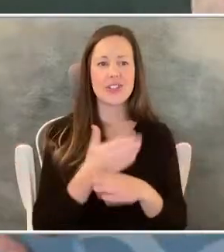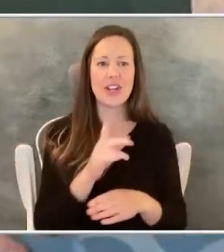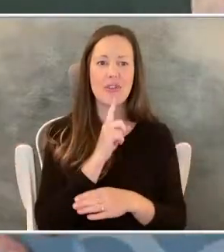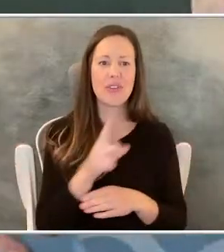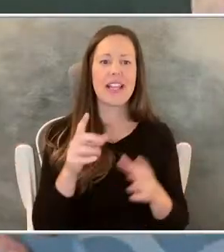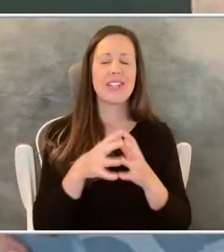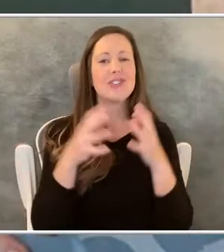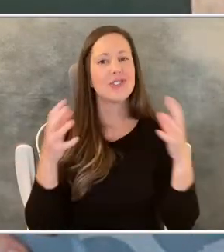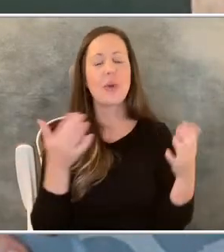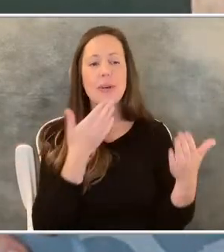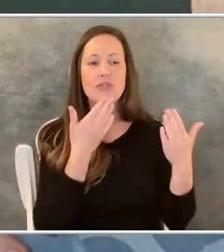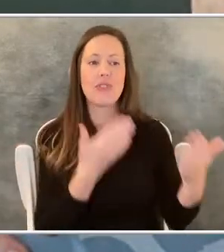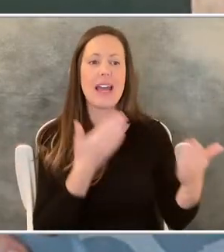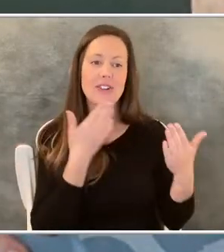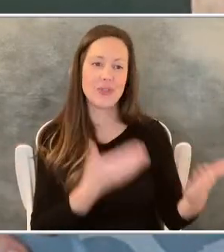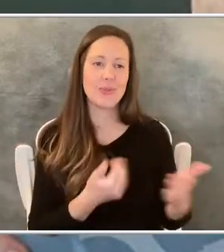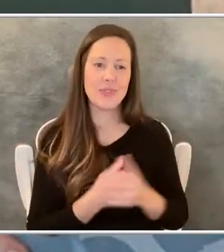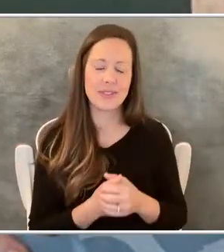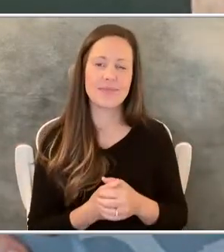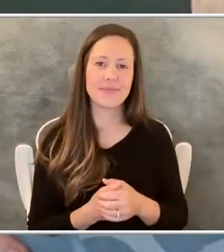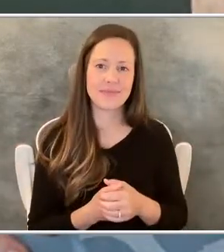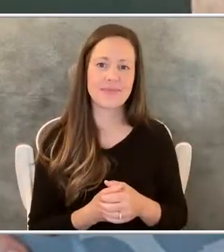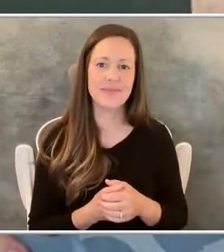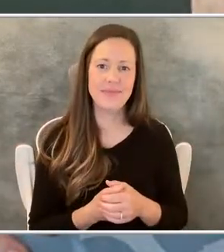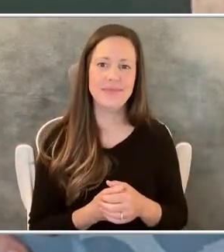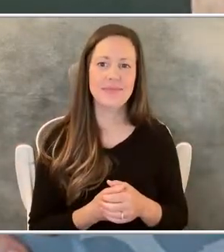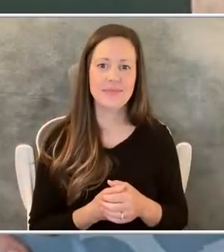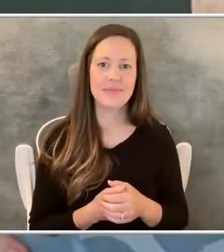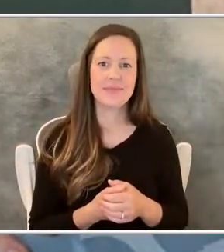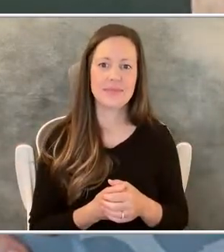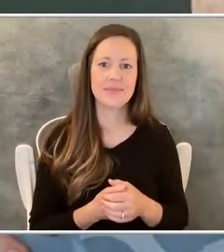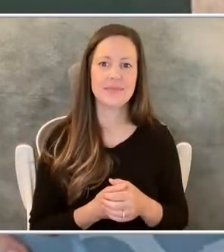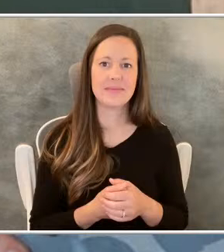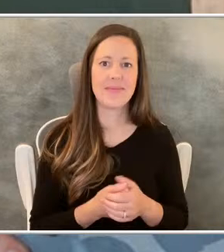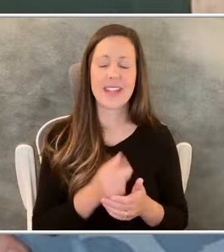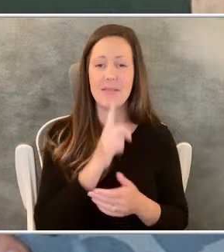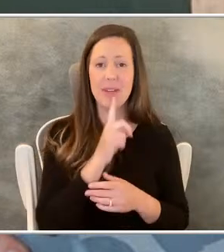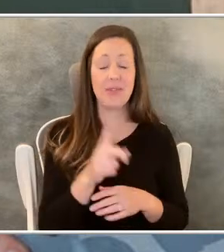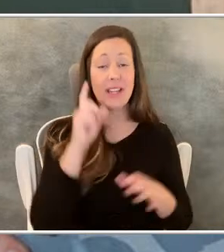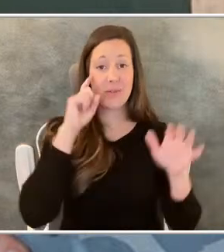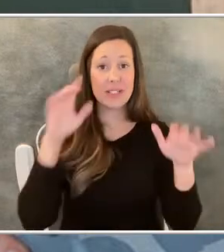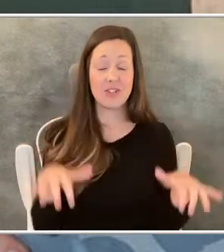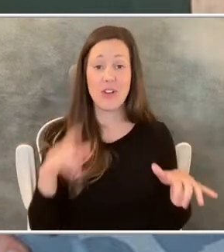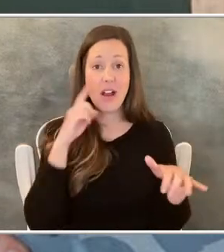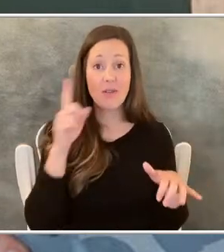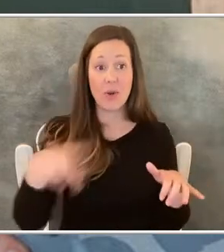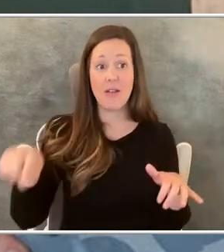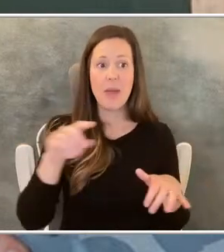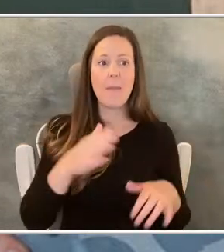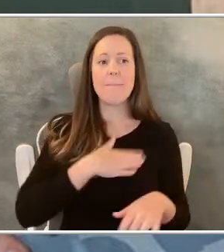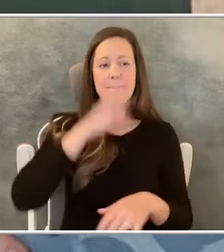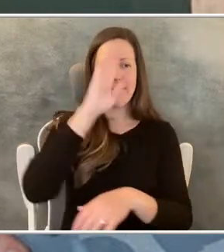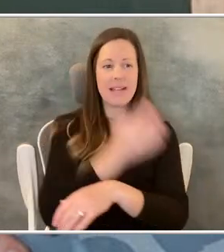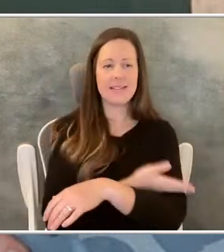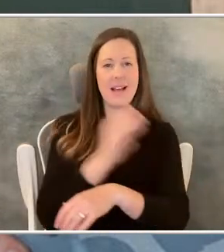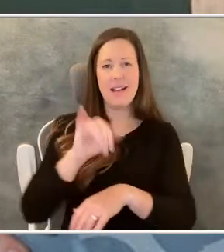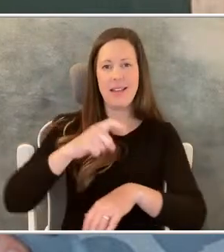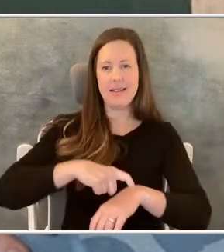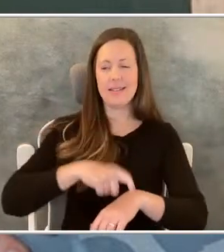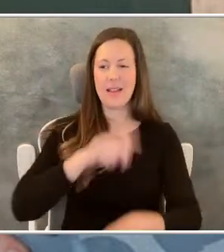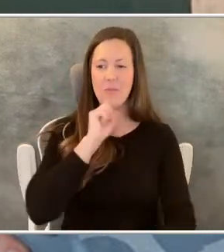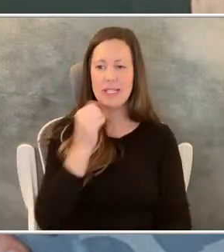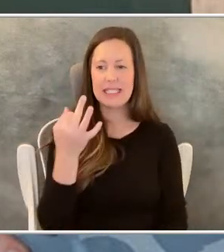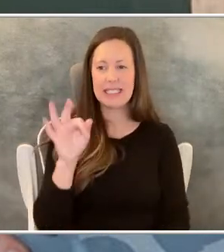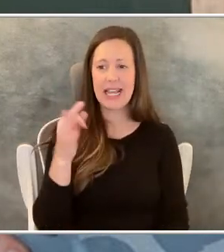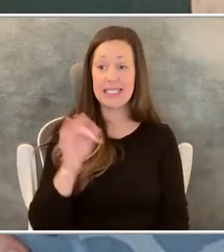gratitude. I mean, it was a shock, of course, to all of them. My son was 19 at the time, and I was really afraid I wasn't